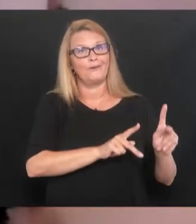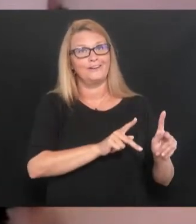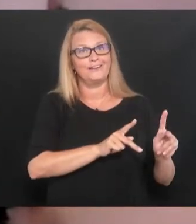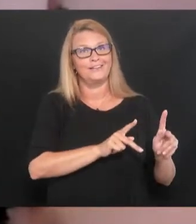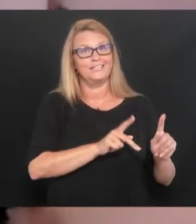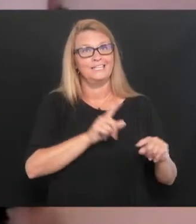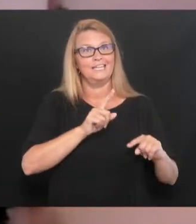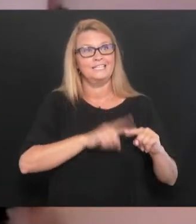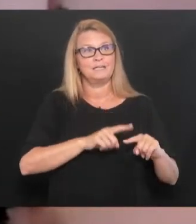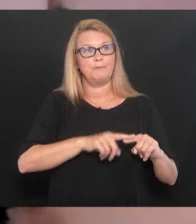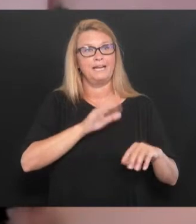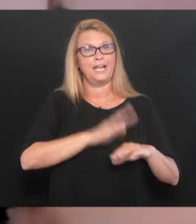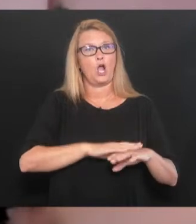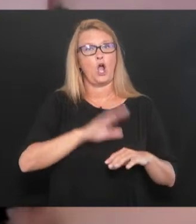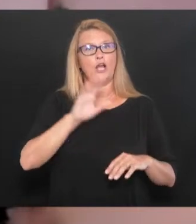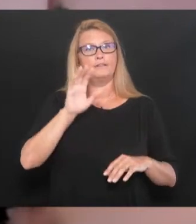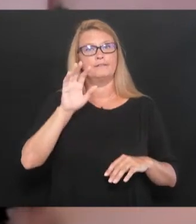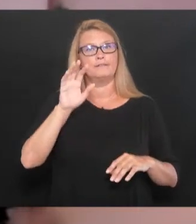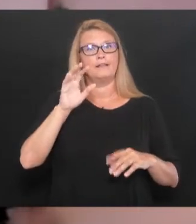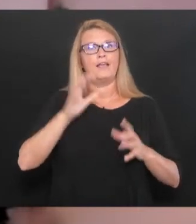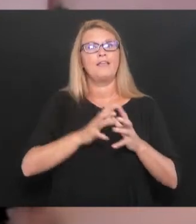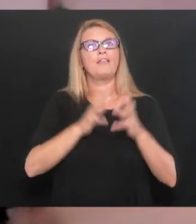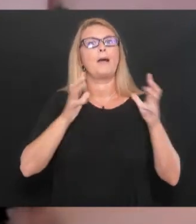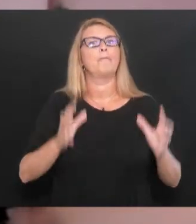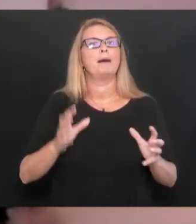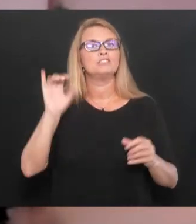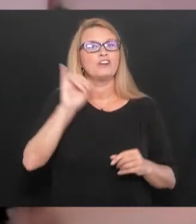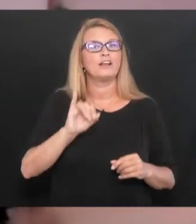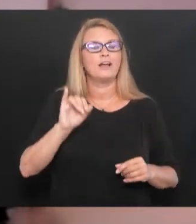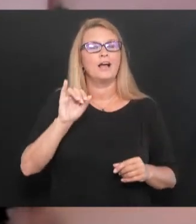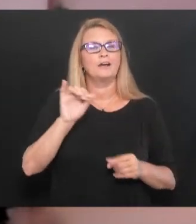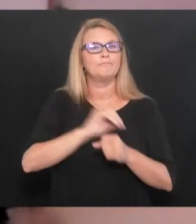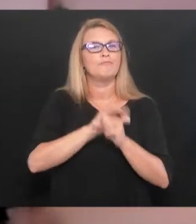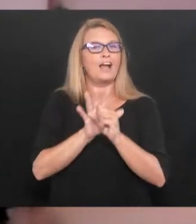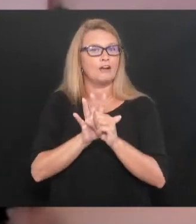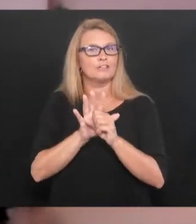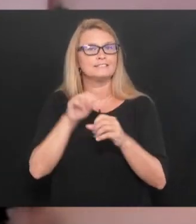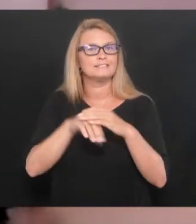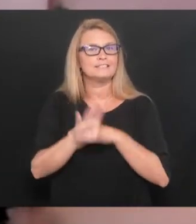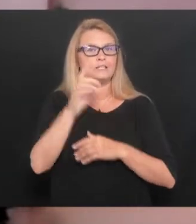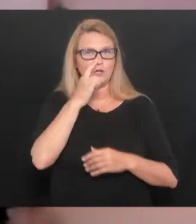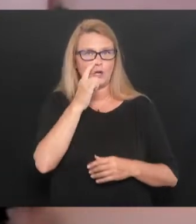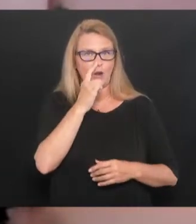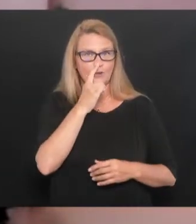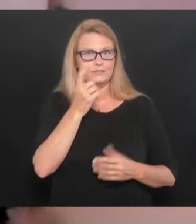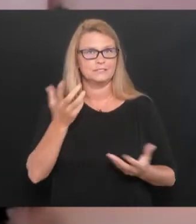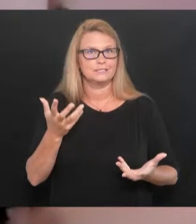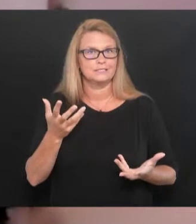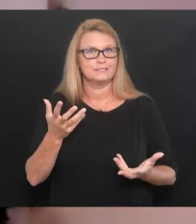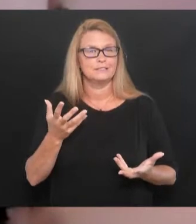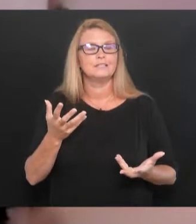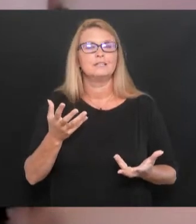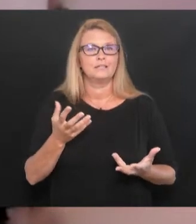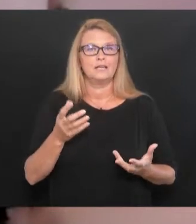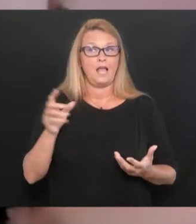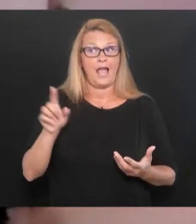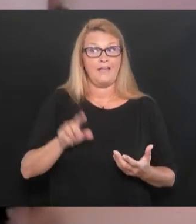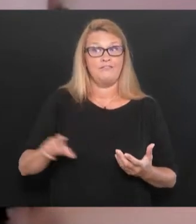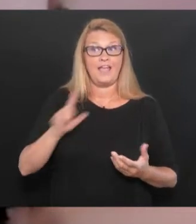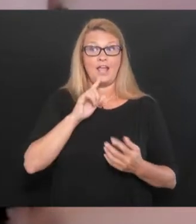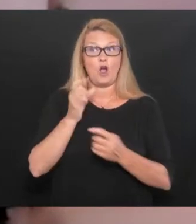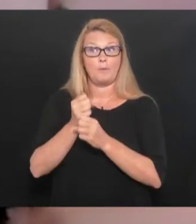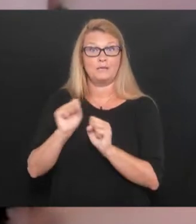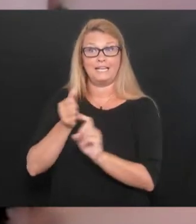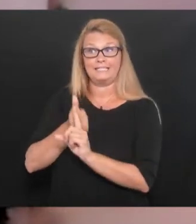amount of virus in their noses and airways, because that's how you communicate it. And even though they themselves are protected